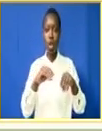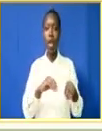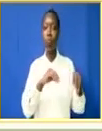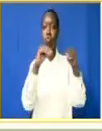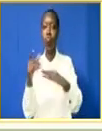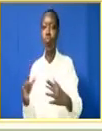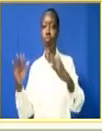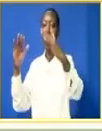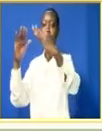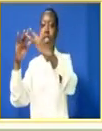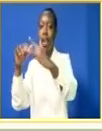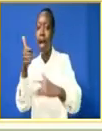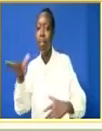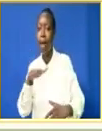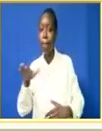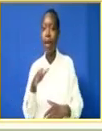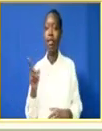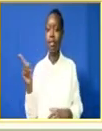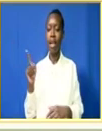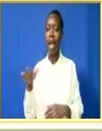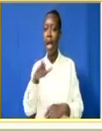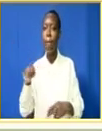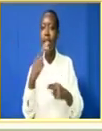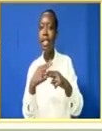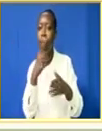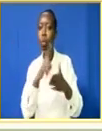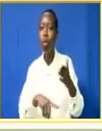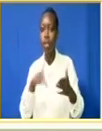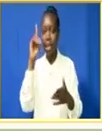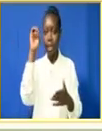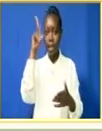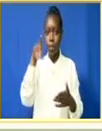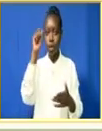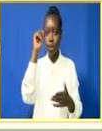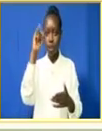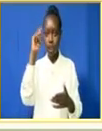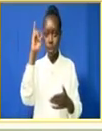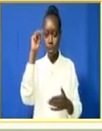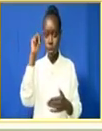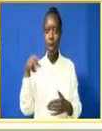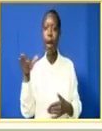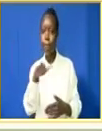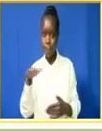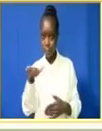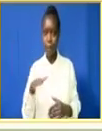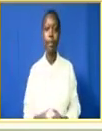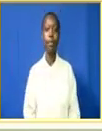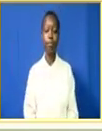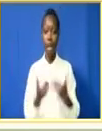another place. Another place. Yes. And that place is where we called it? Deposition site. Very good. Yes.